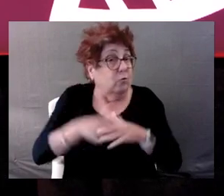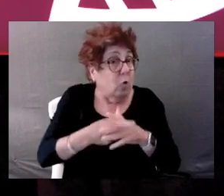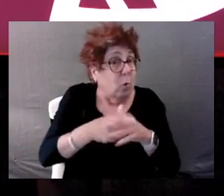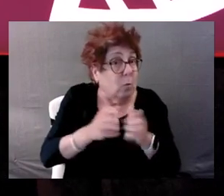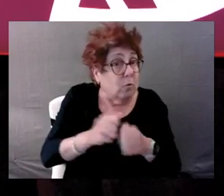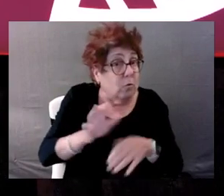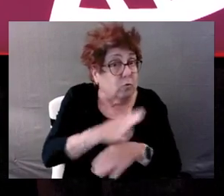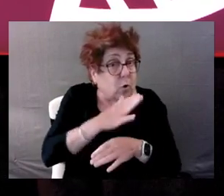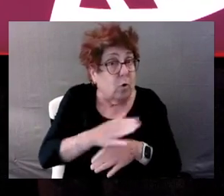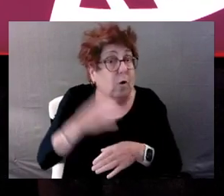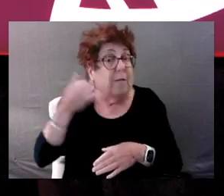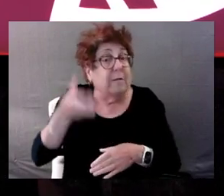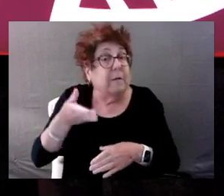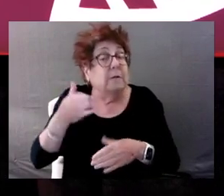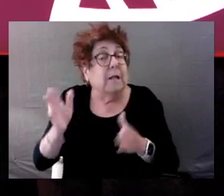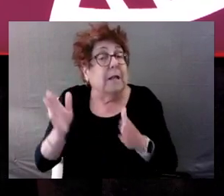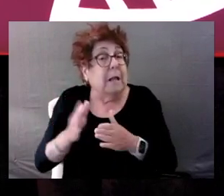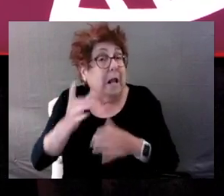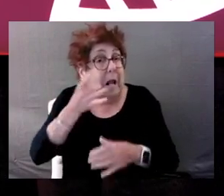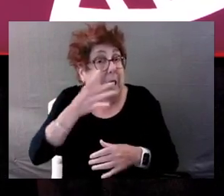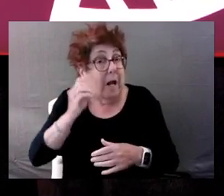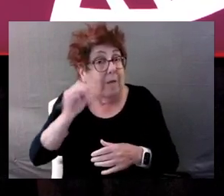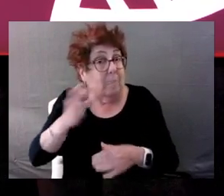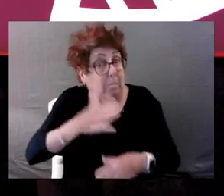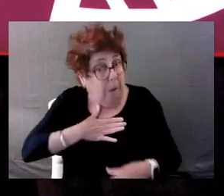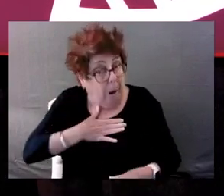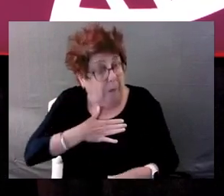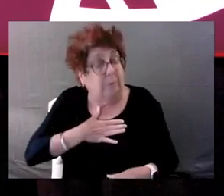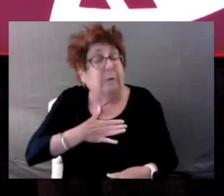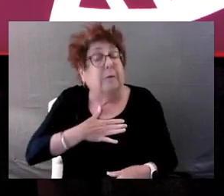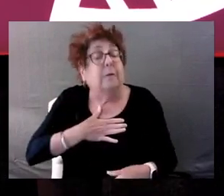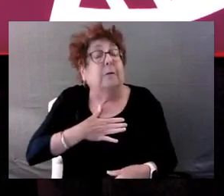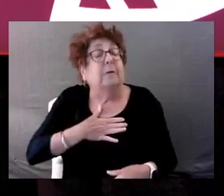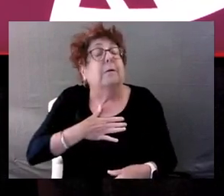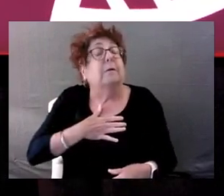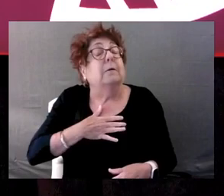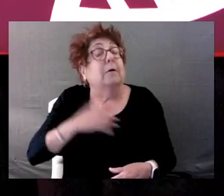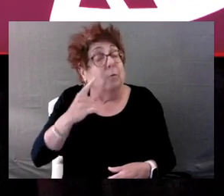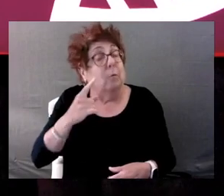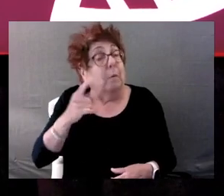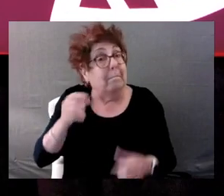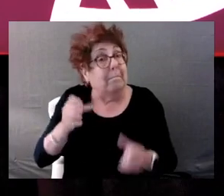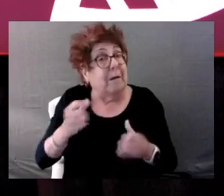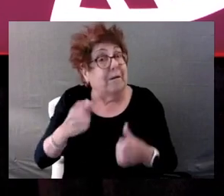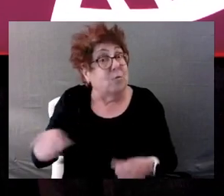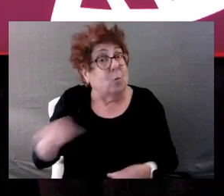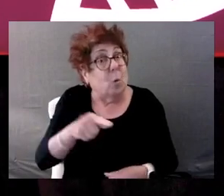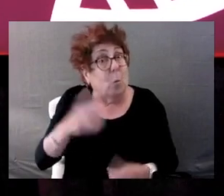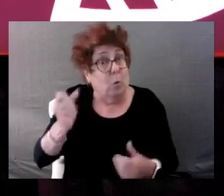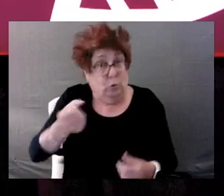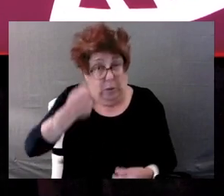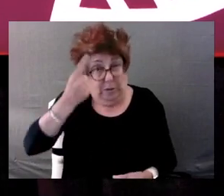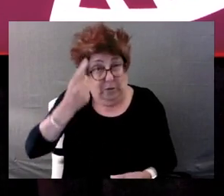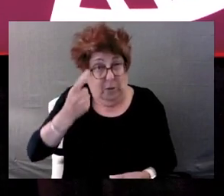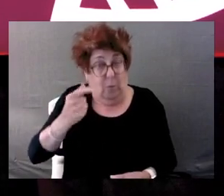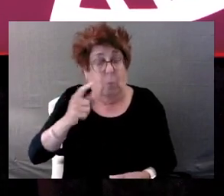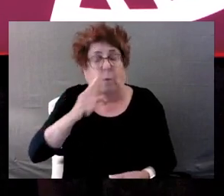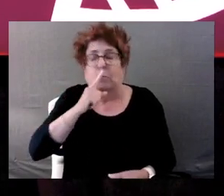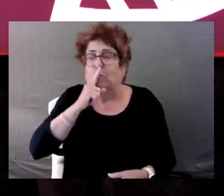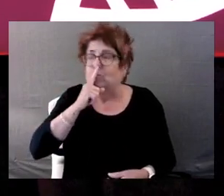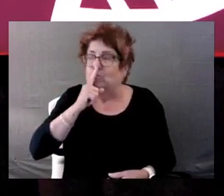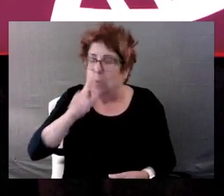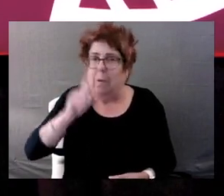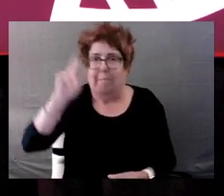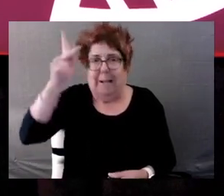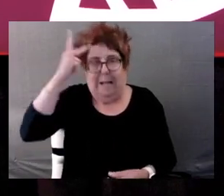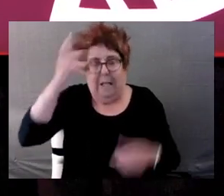for many of you, I want you to understand that in a moment that we're in, that we're literally in a very politically divided moment